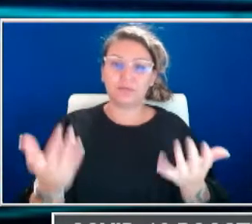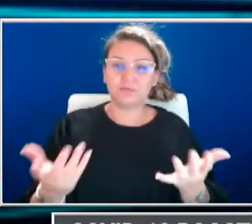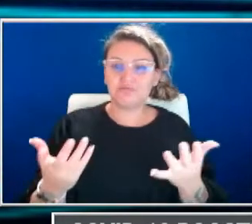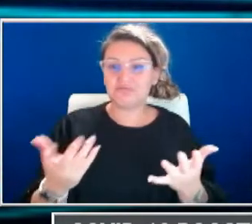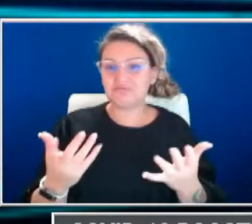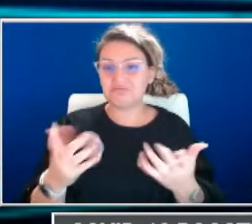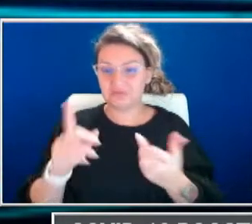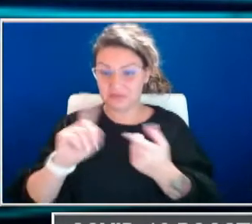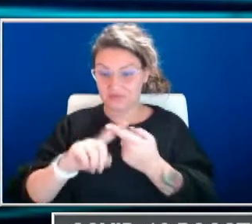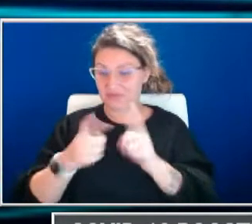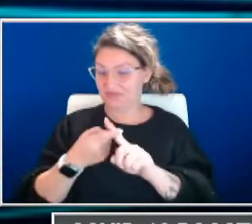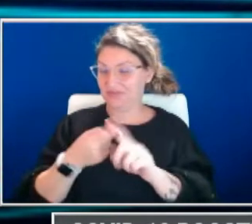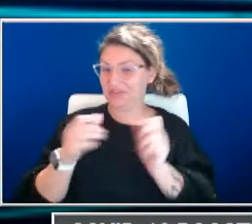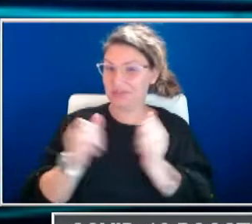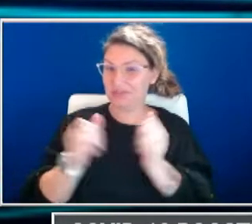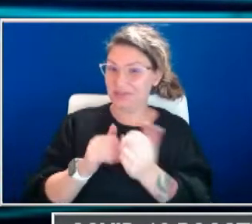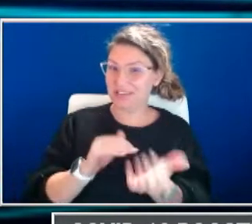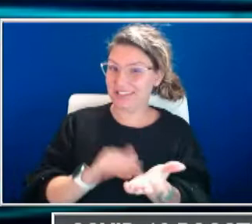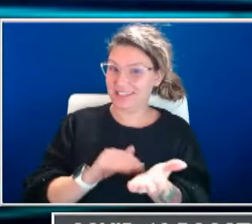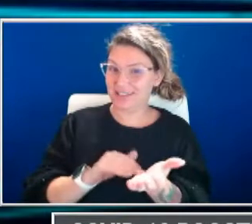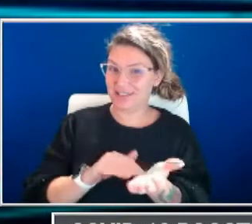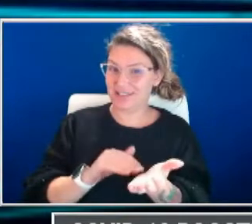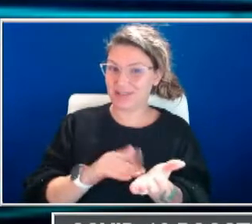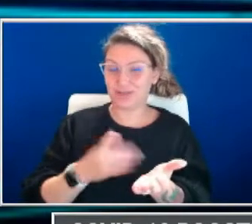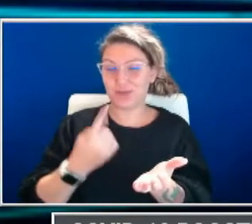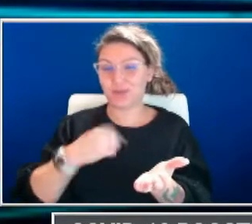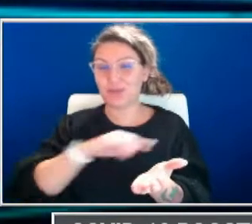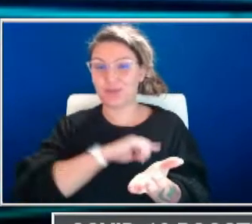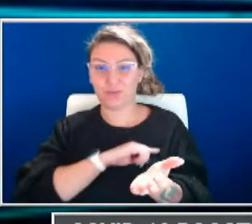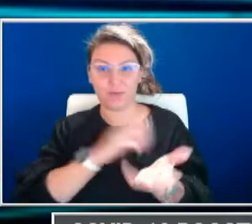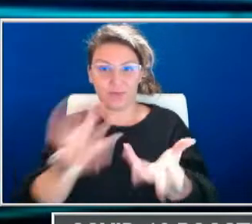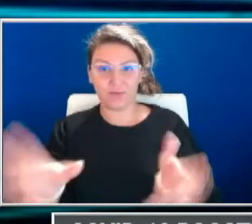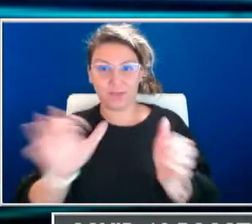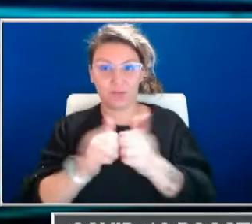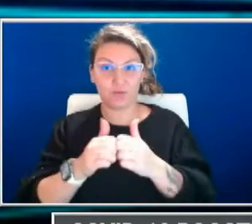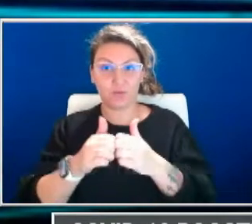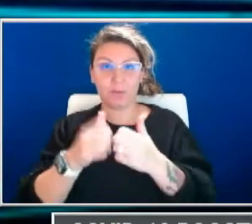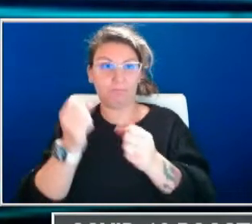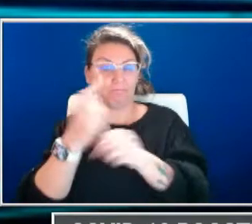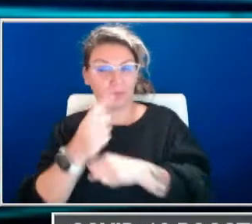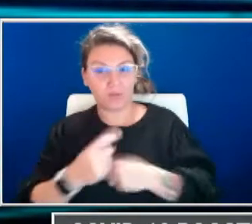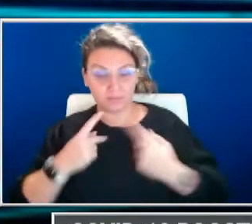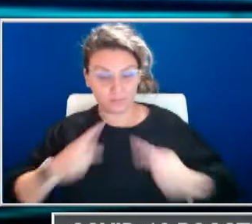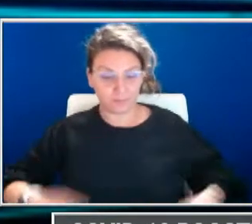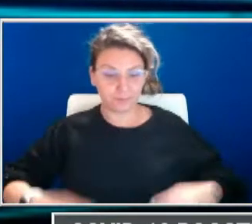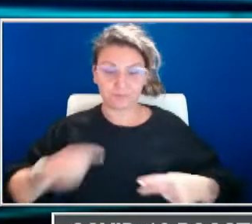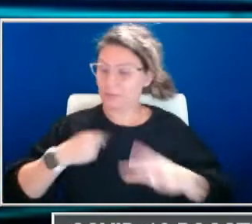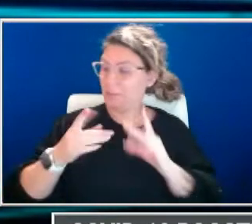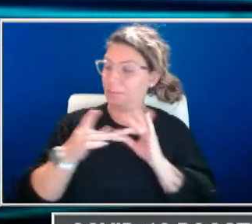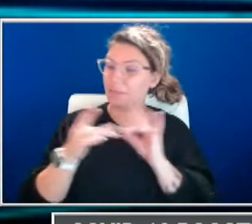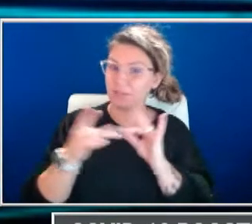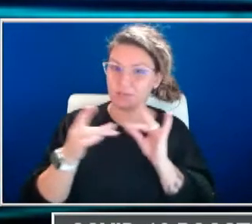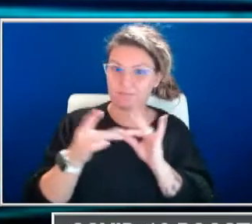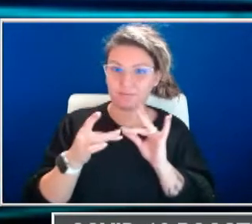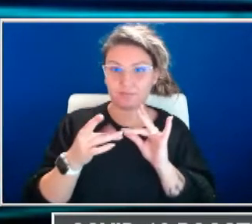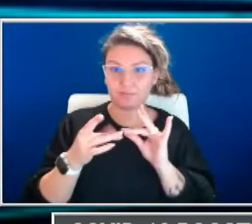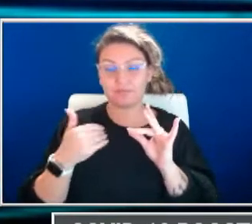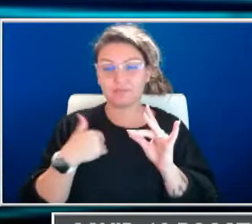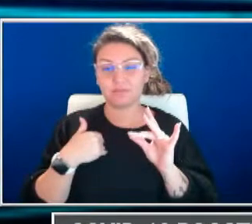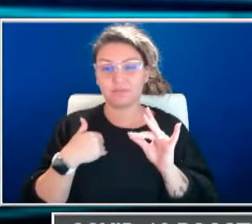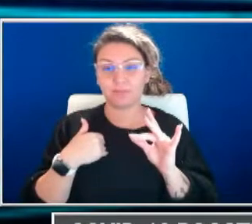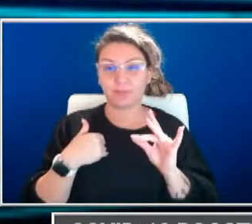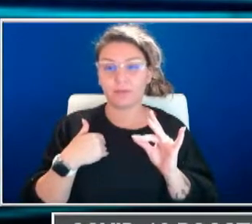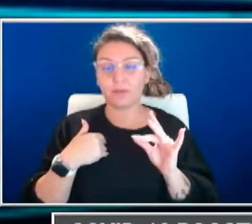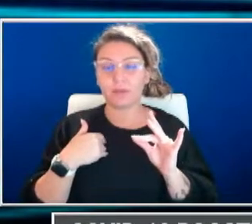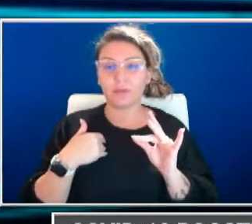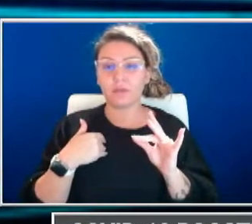being friends with the doctor, we were done with the yearly physical, and I just kind of mentioned that I had this kind of